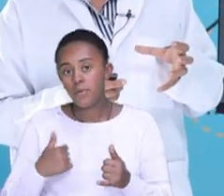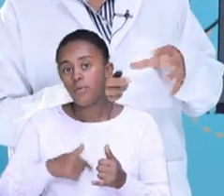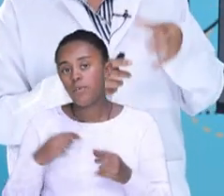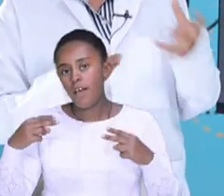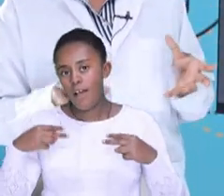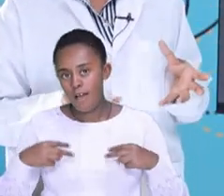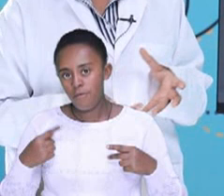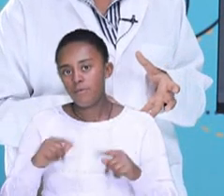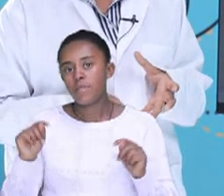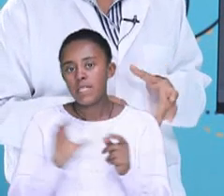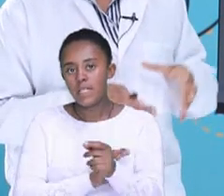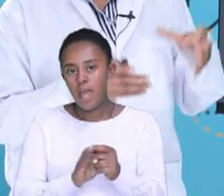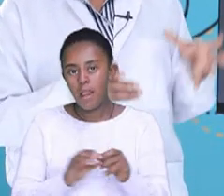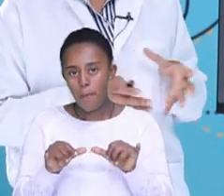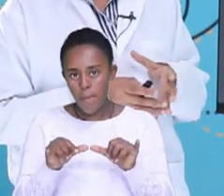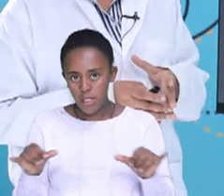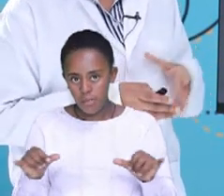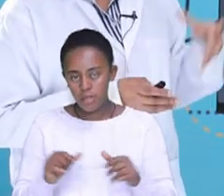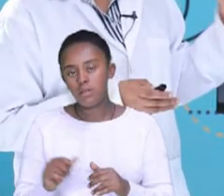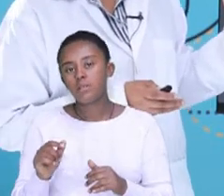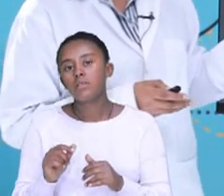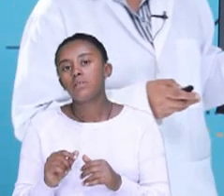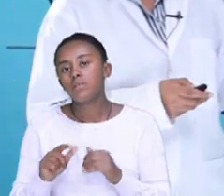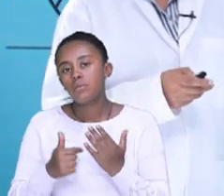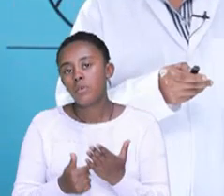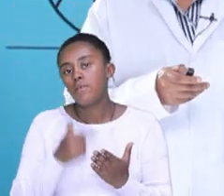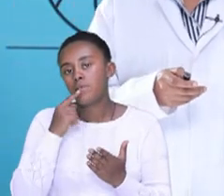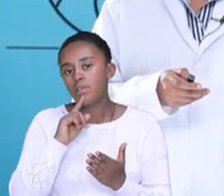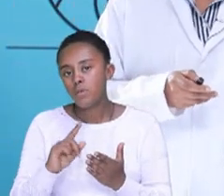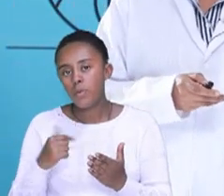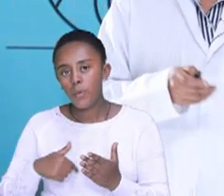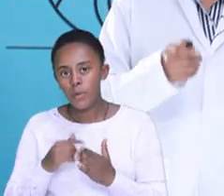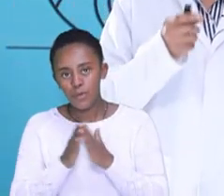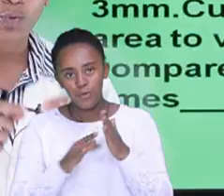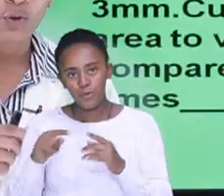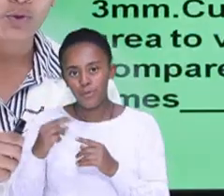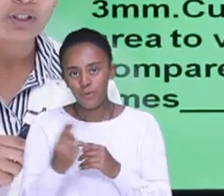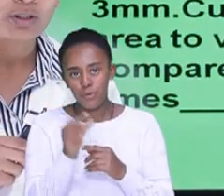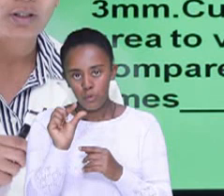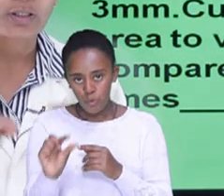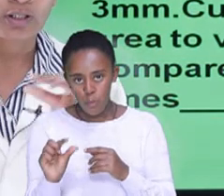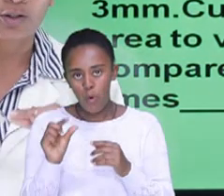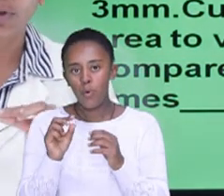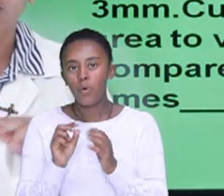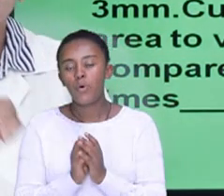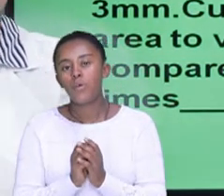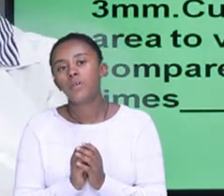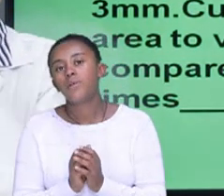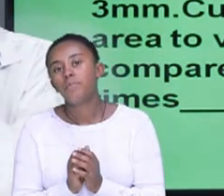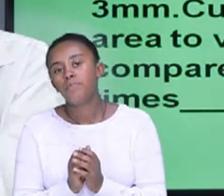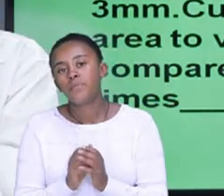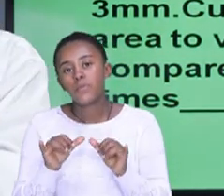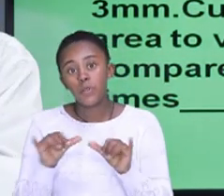have tried to see cell measurement. In cell measurement, we have said that we need to use small units. This is